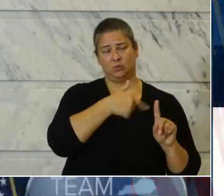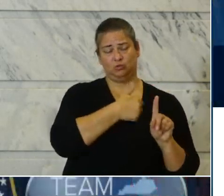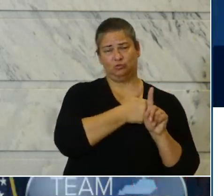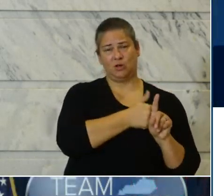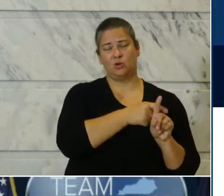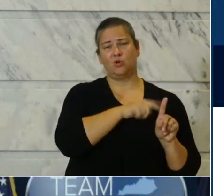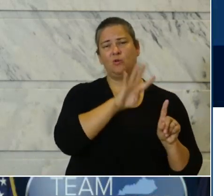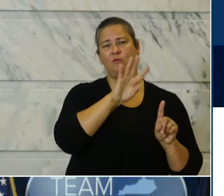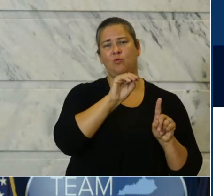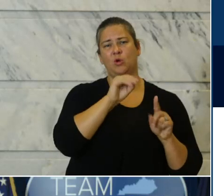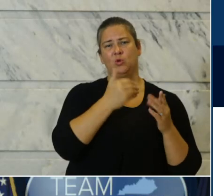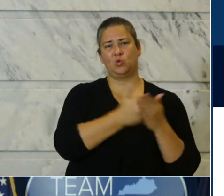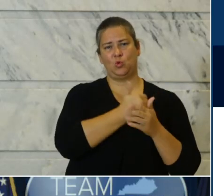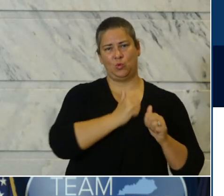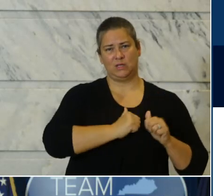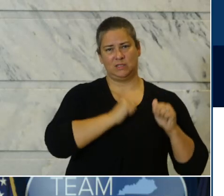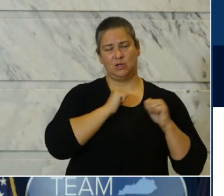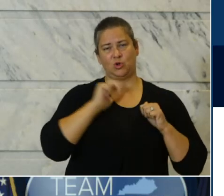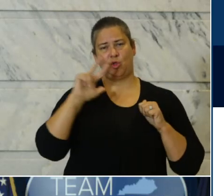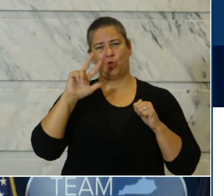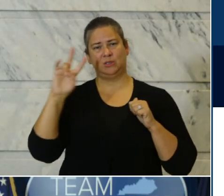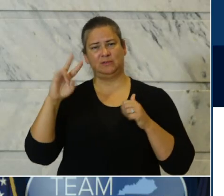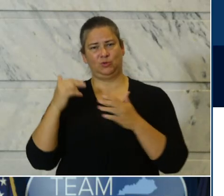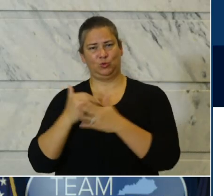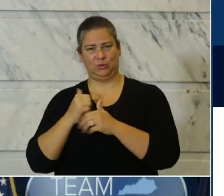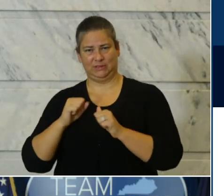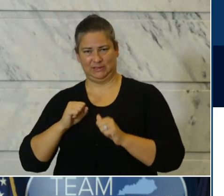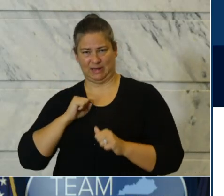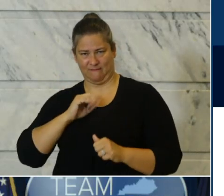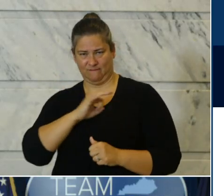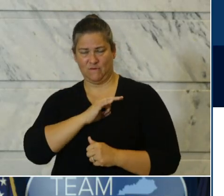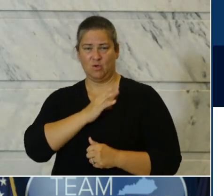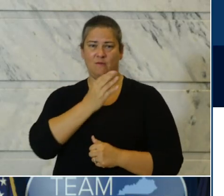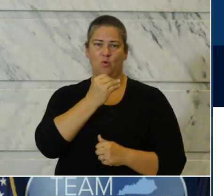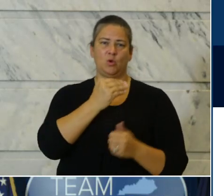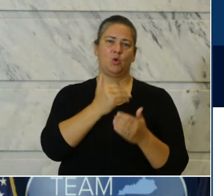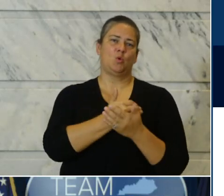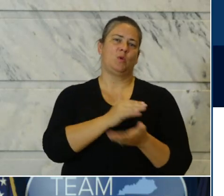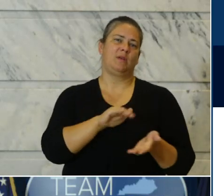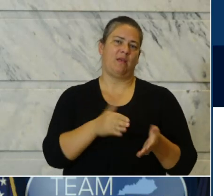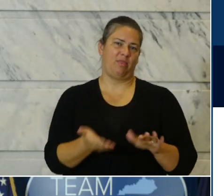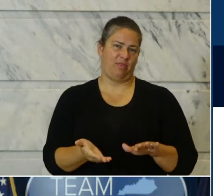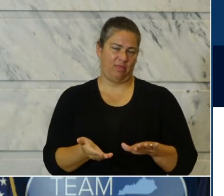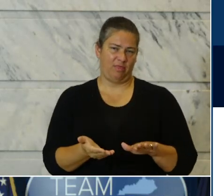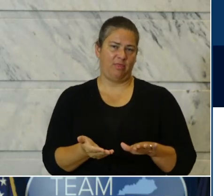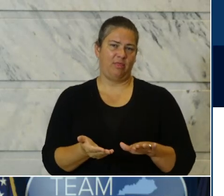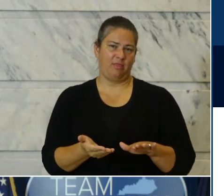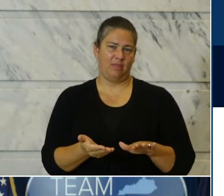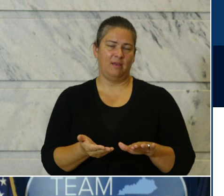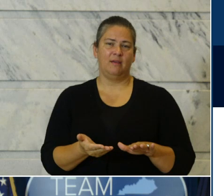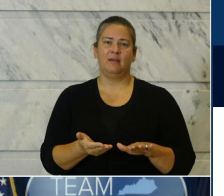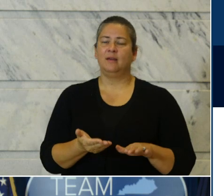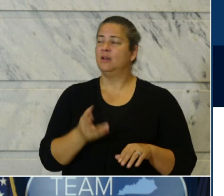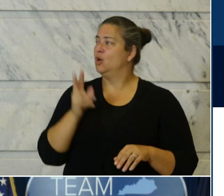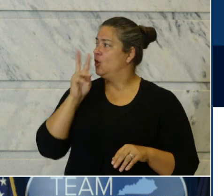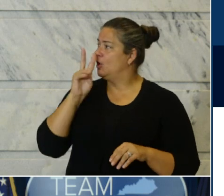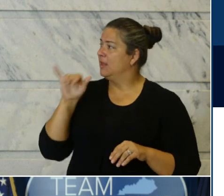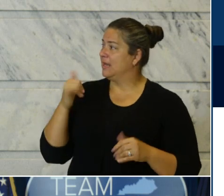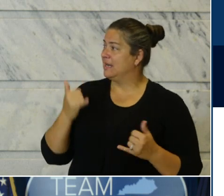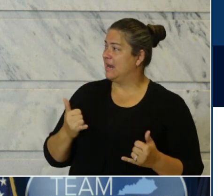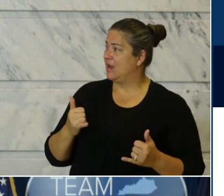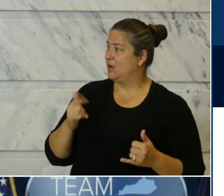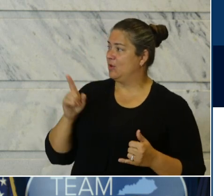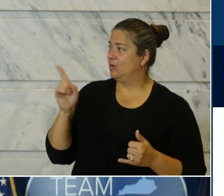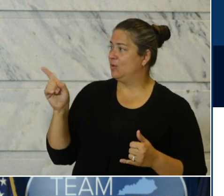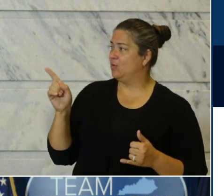new residents, 37 new staff, 14 new deaths attributable, but if we look at this now, that's